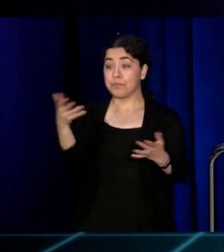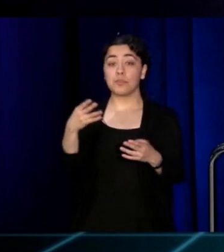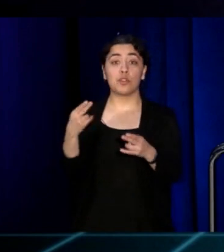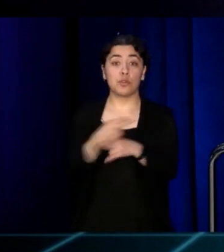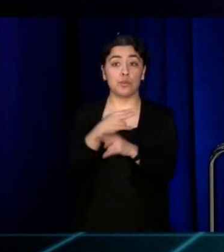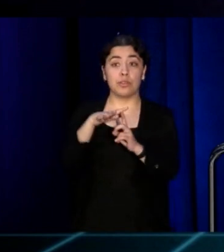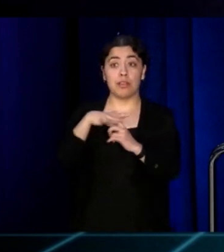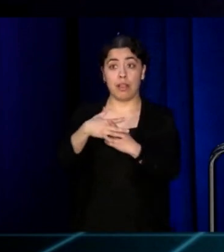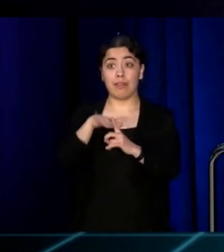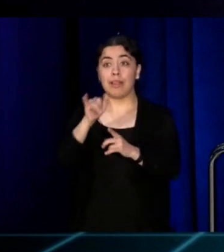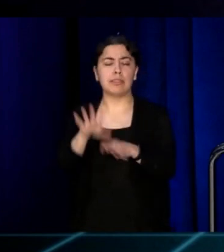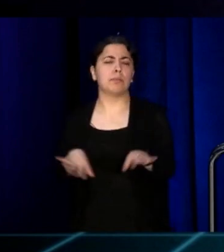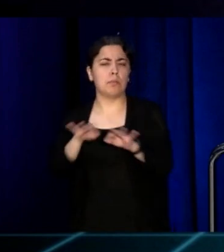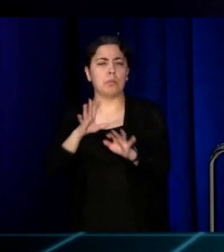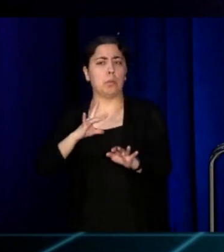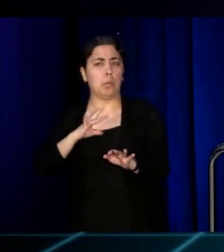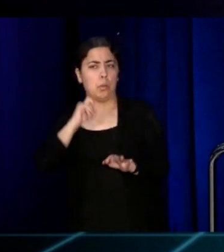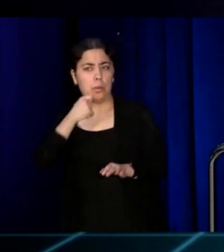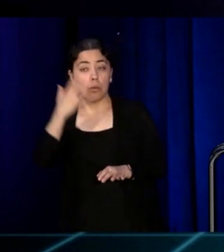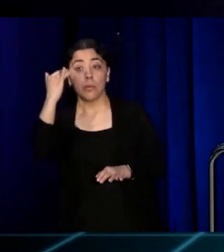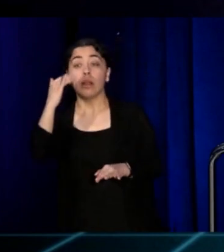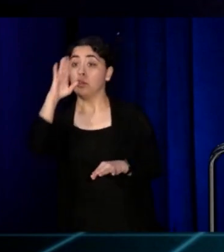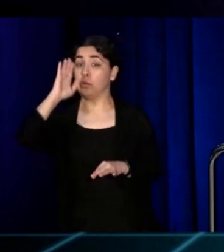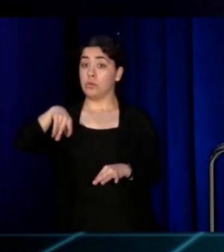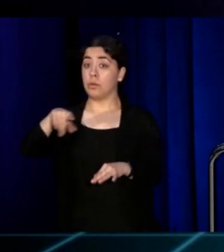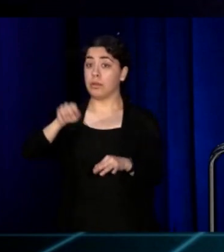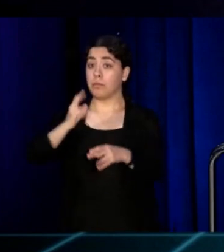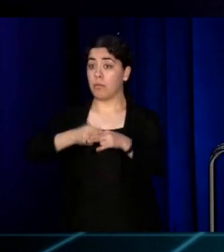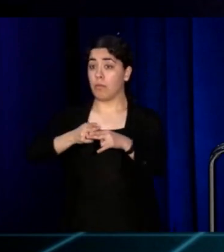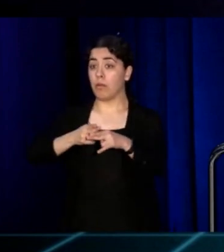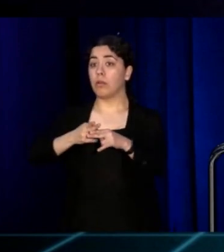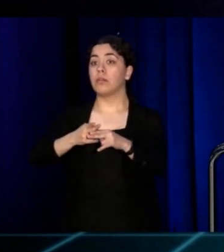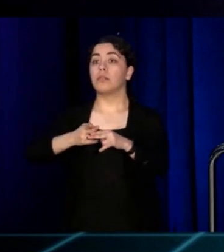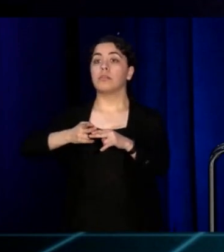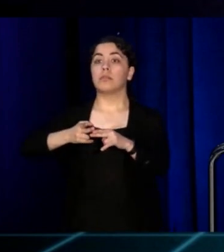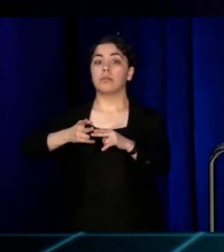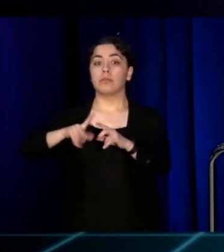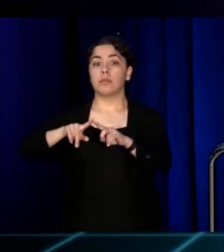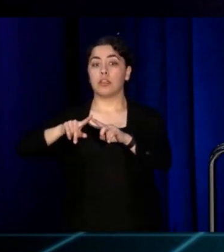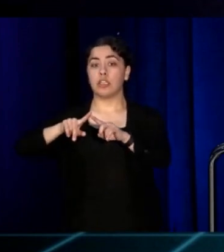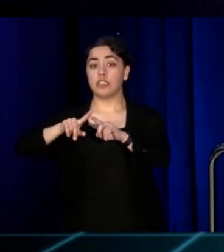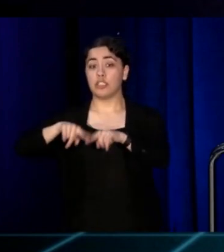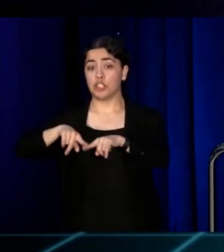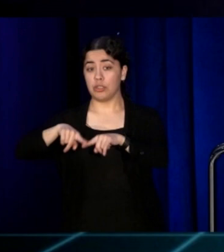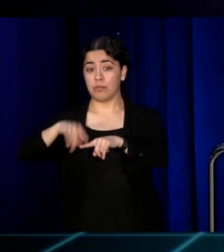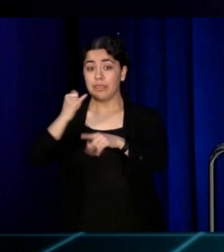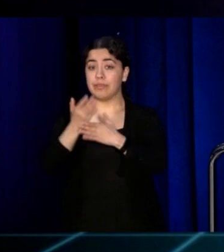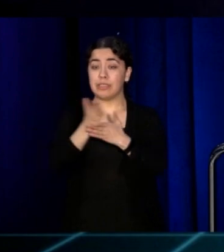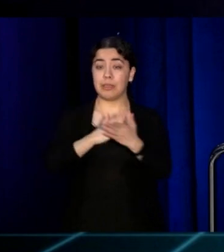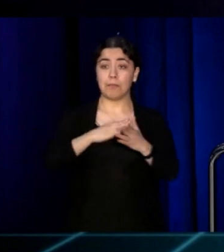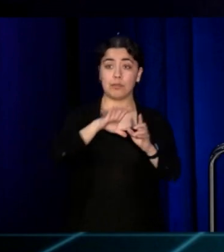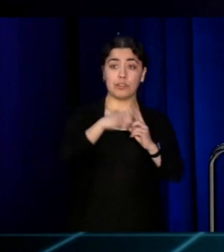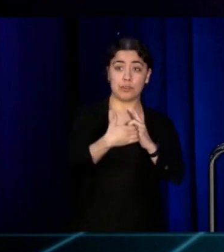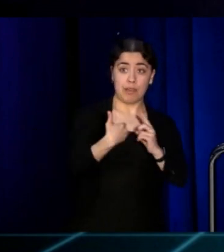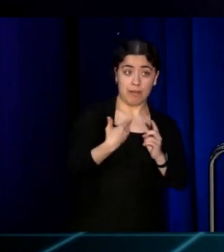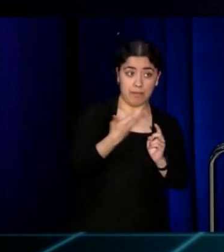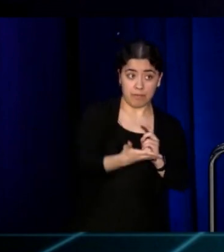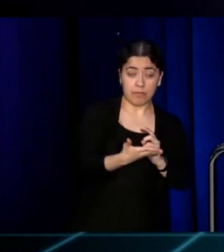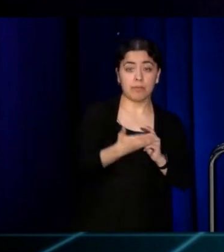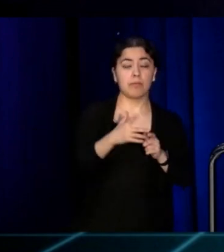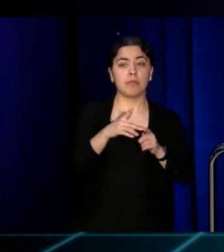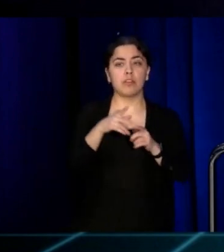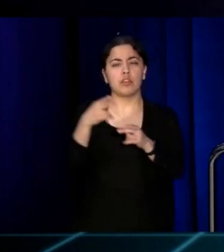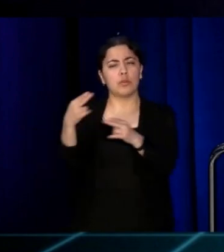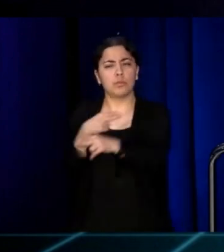is actually really cool. Did you know that it can be called conditionally? So if you have some condition, you could either use context or